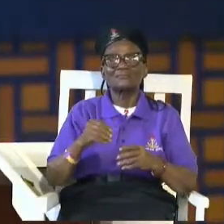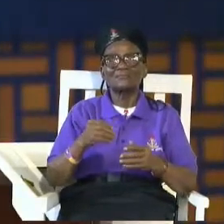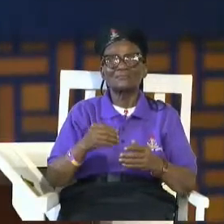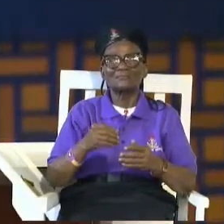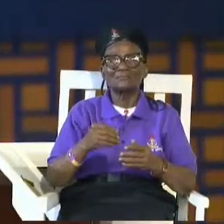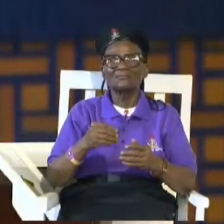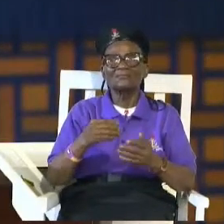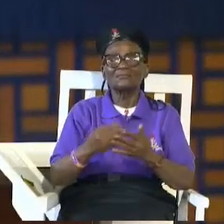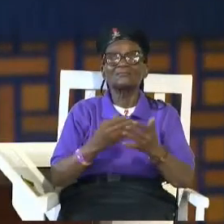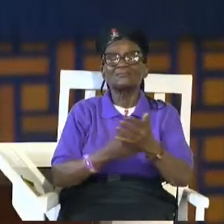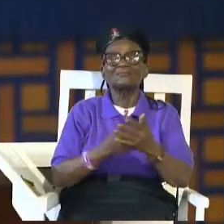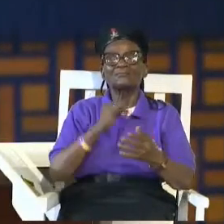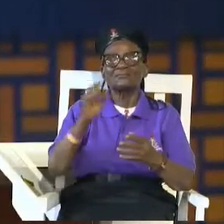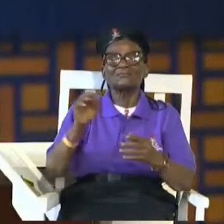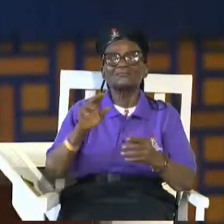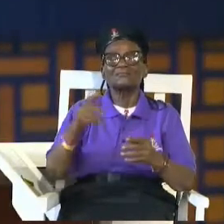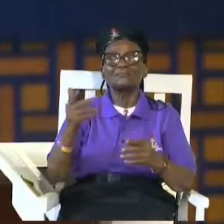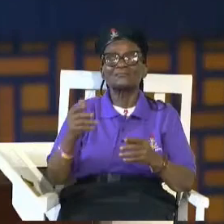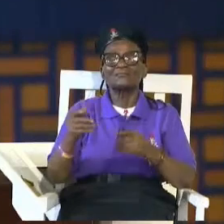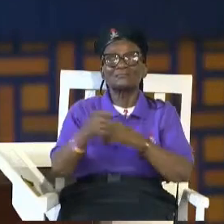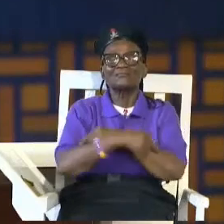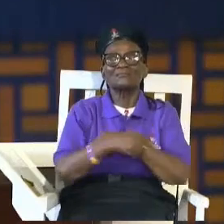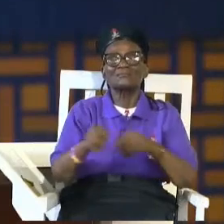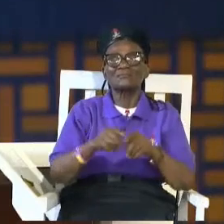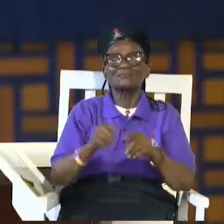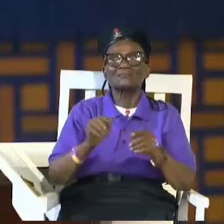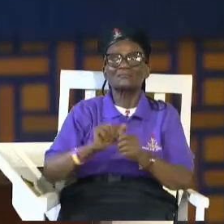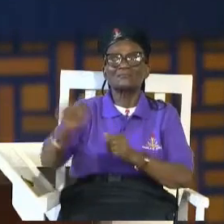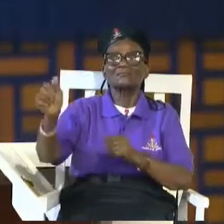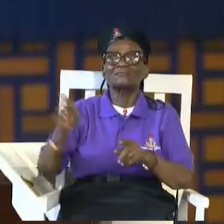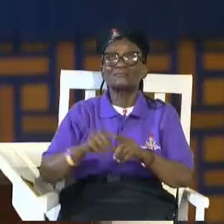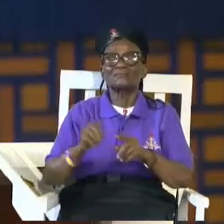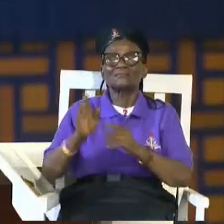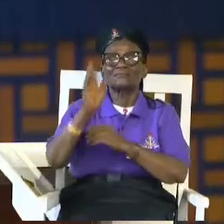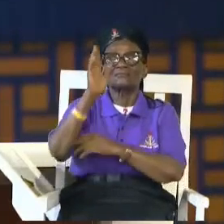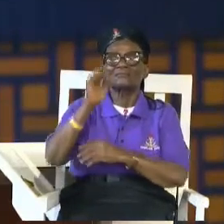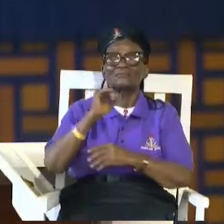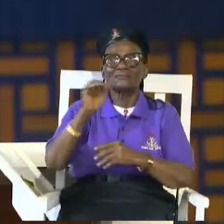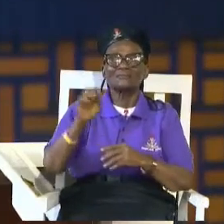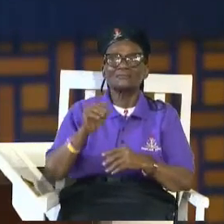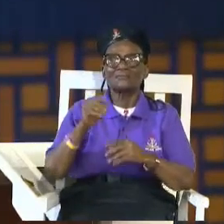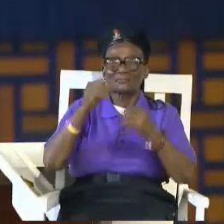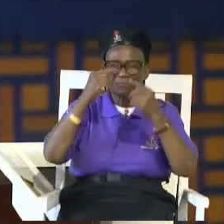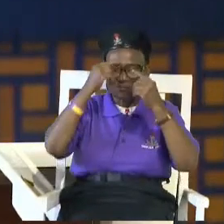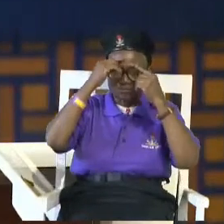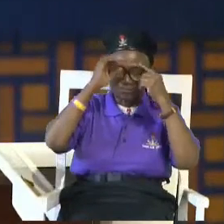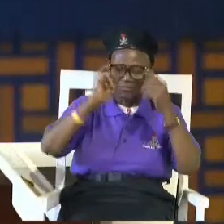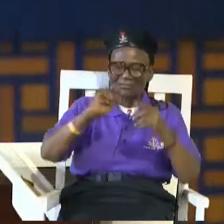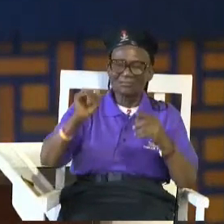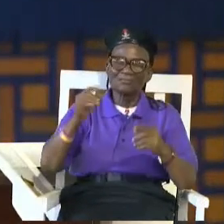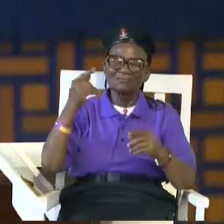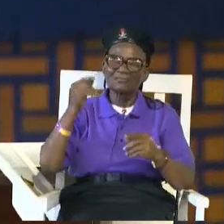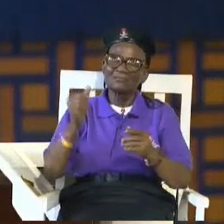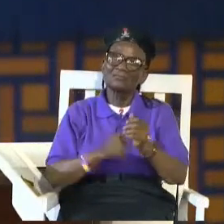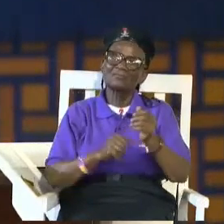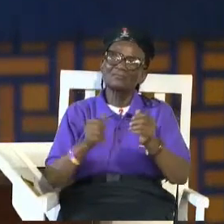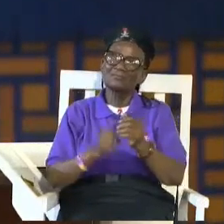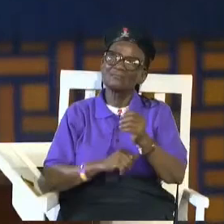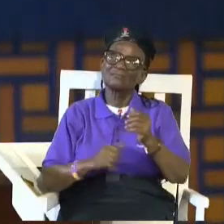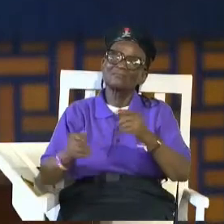is concerned, every day begins at night.